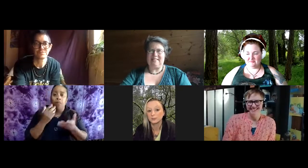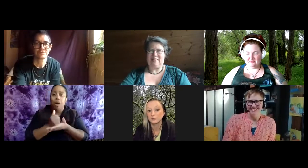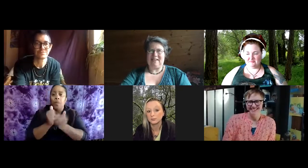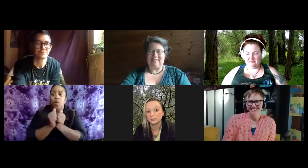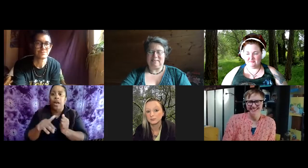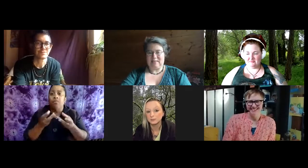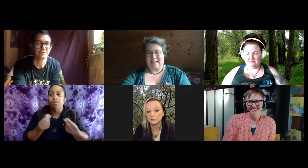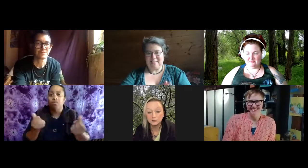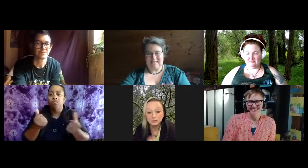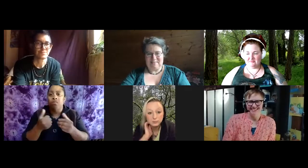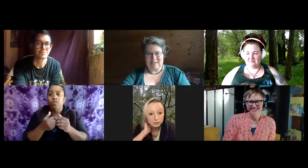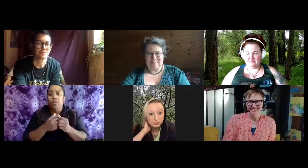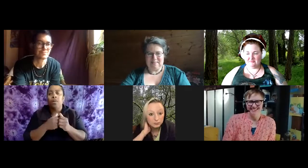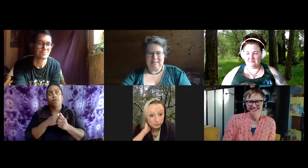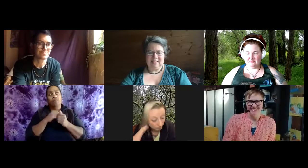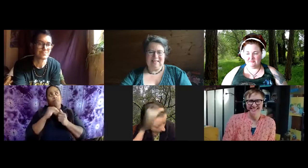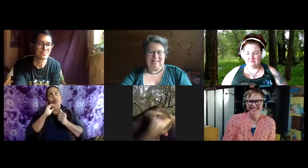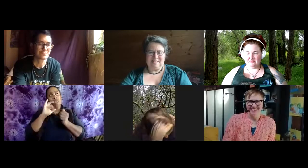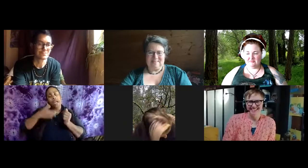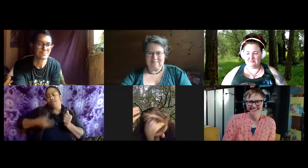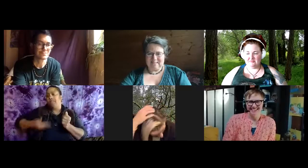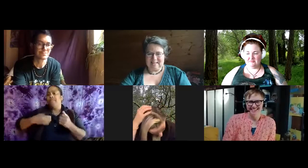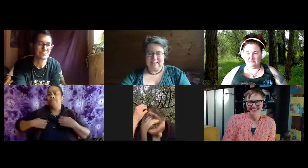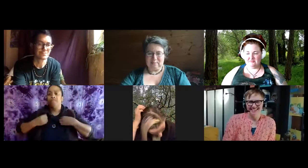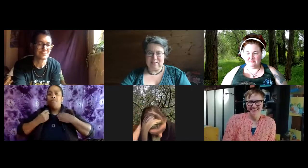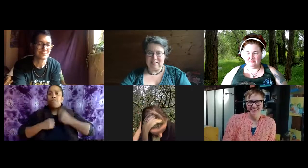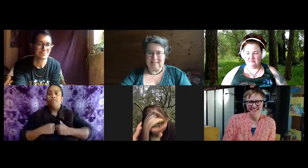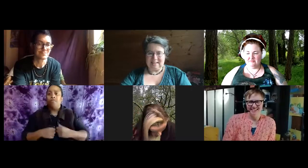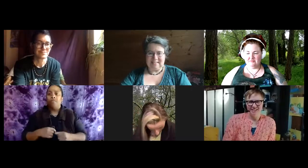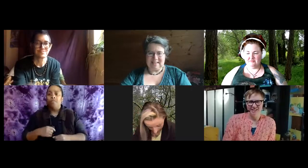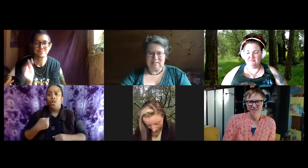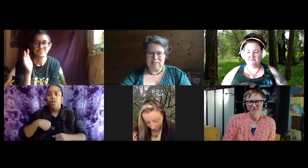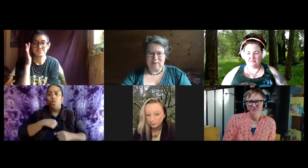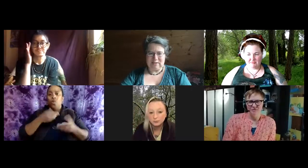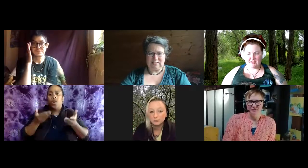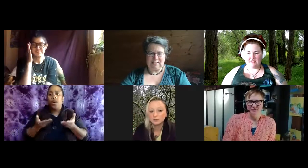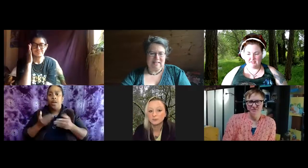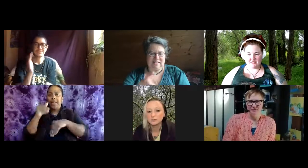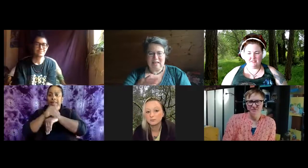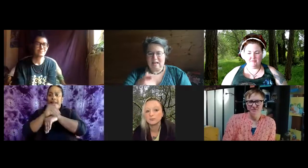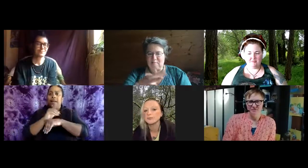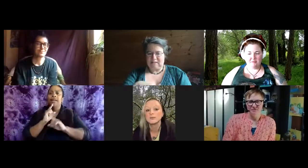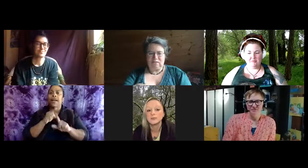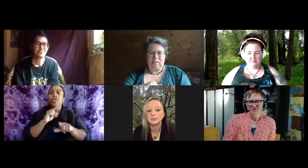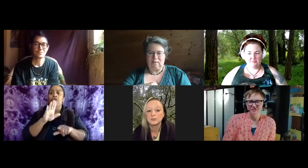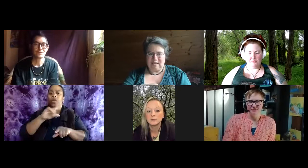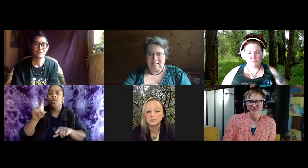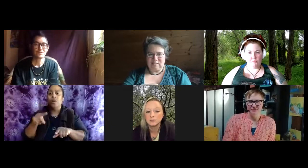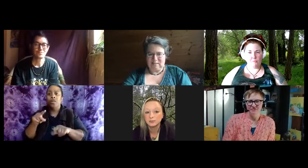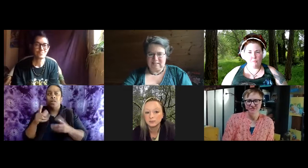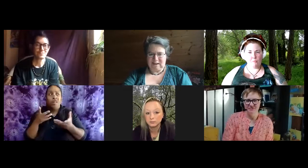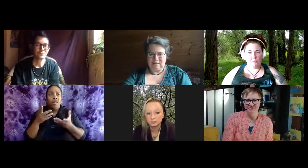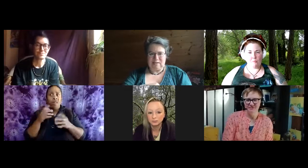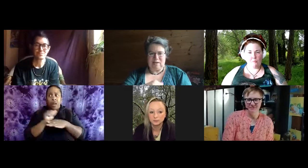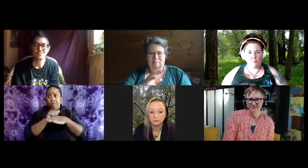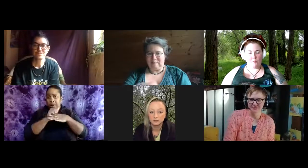Great. Let's see what else. Well, yeah, so that's me. Yeah, so we're here tonight to answer your questions. I guess practitioners, if there's anything else you